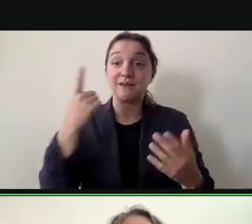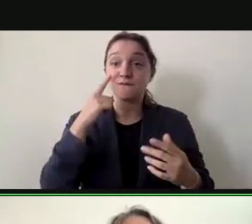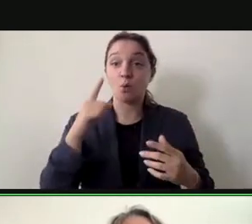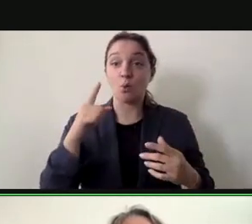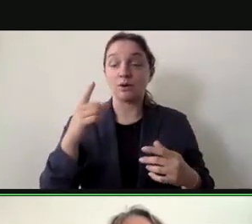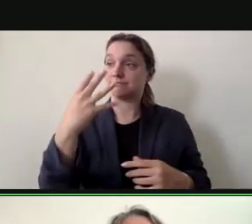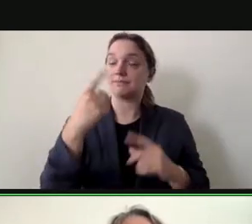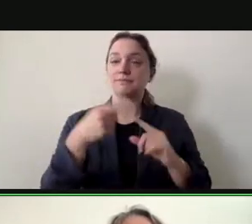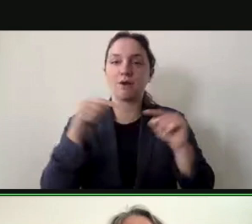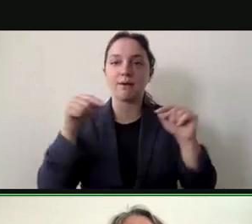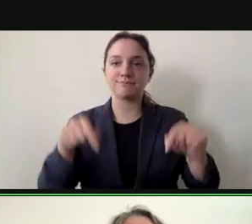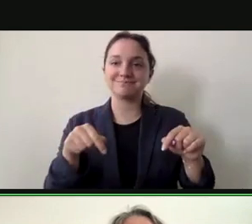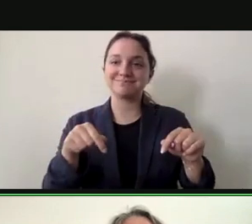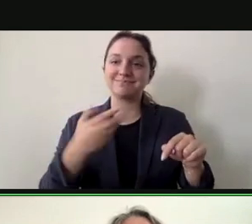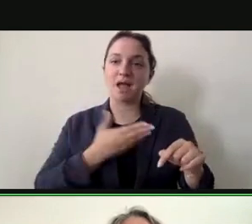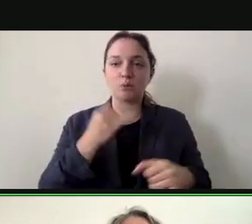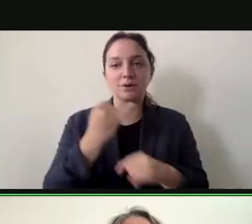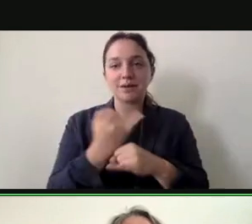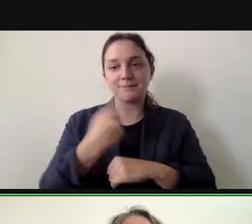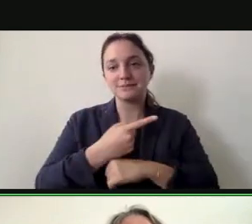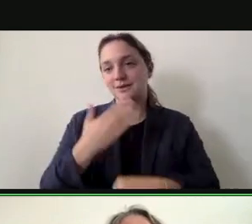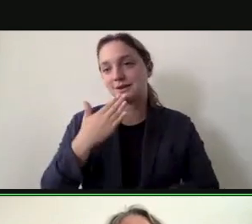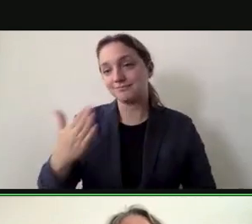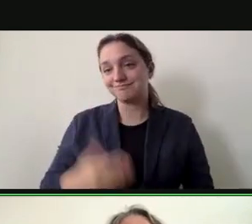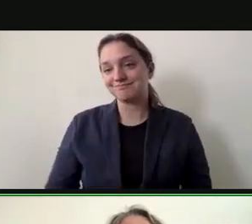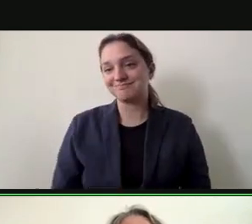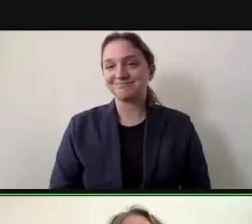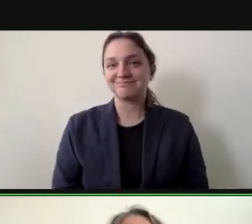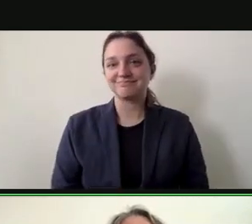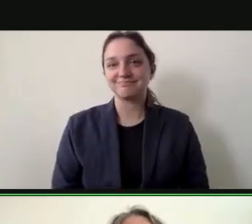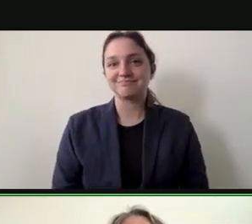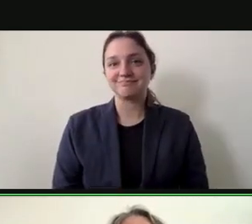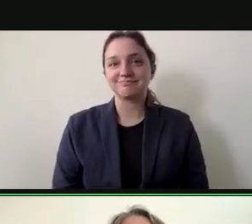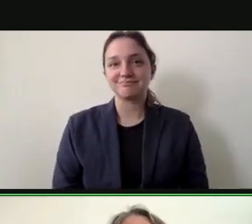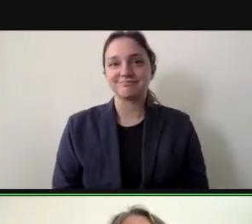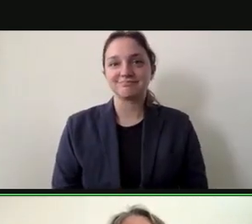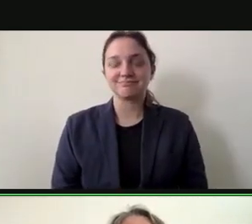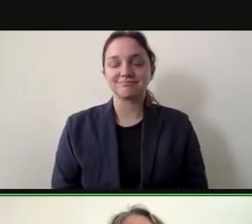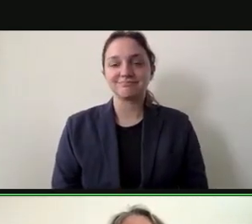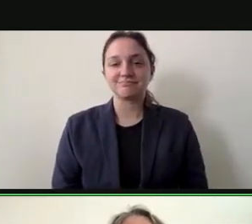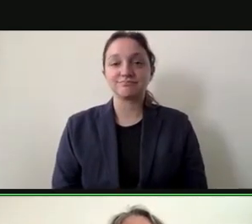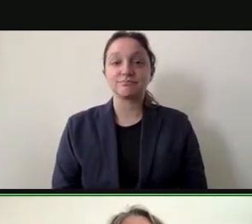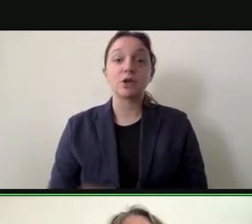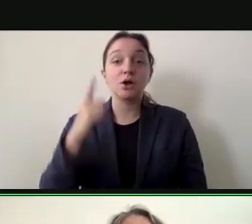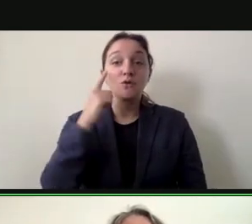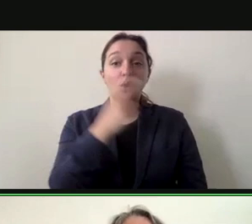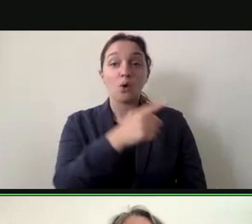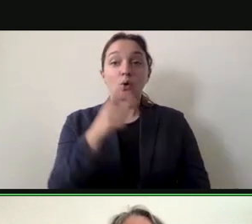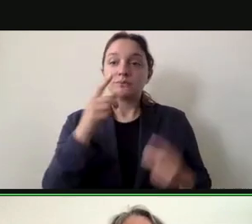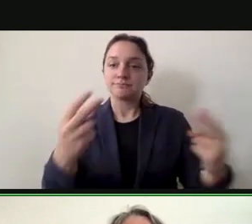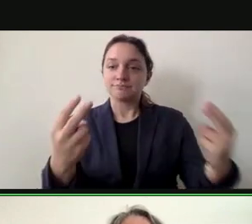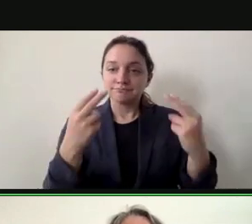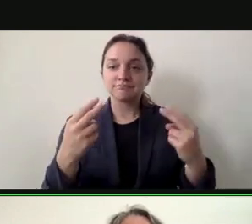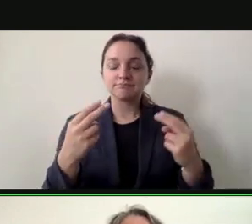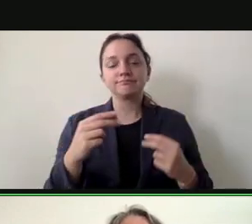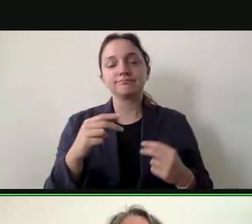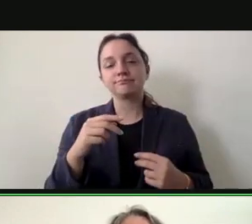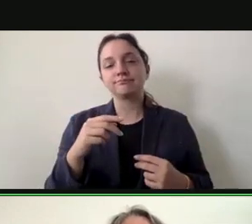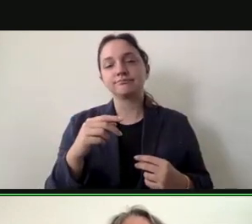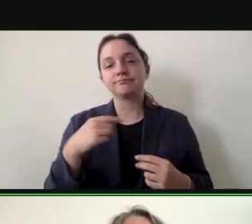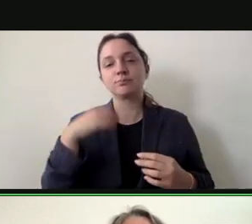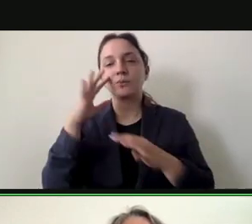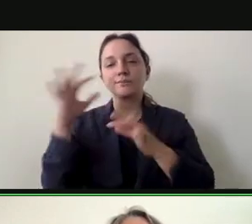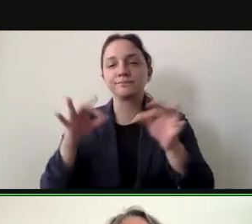from our campus today. To help those of you on the call for a little bit of background, I'll introduce